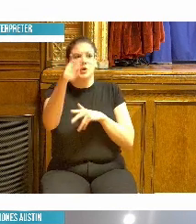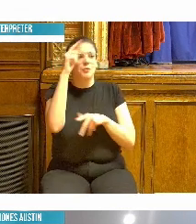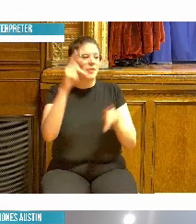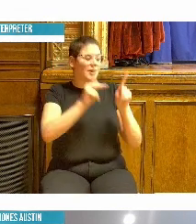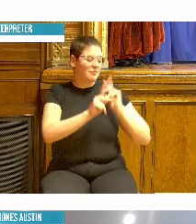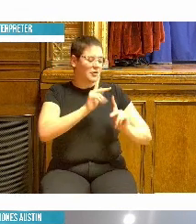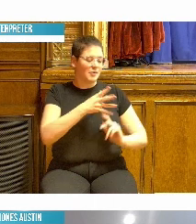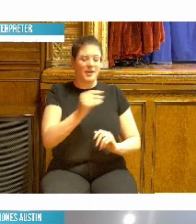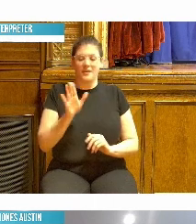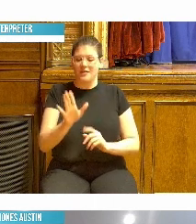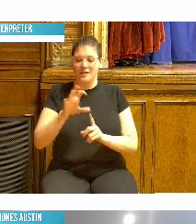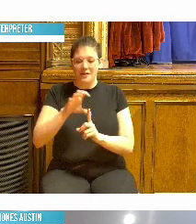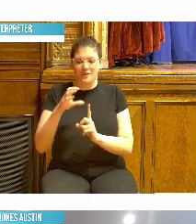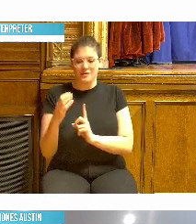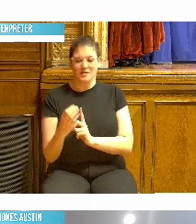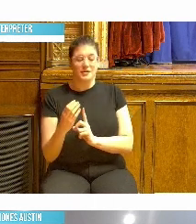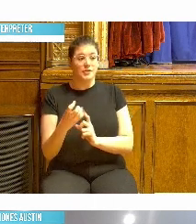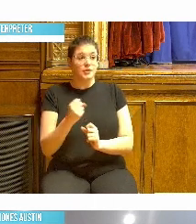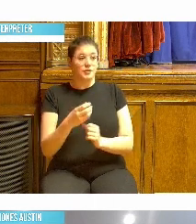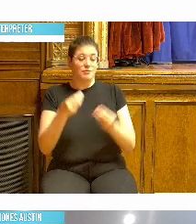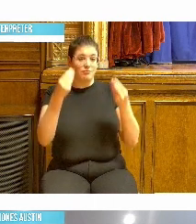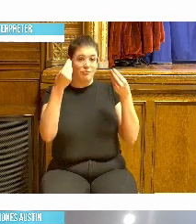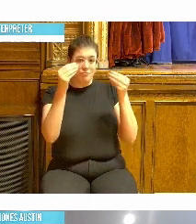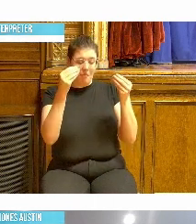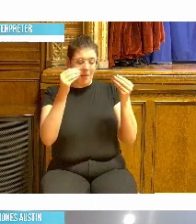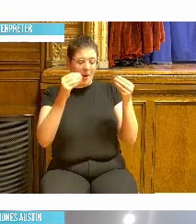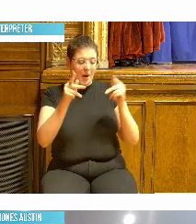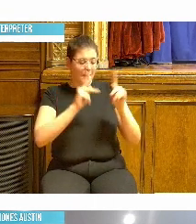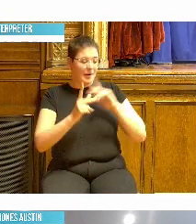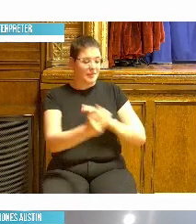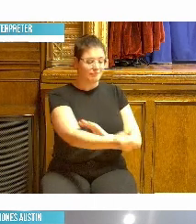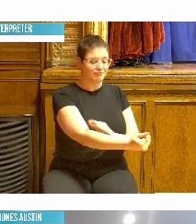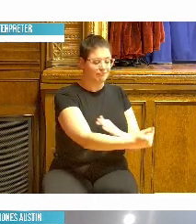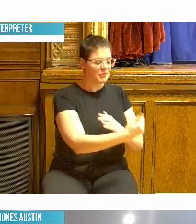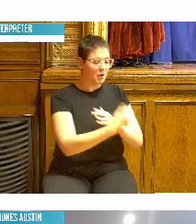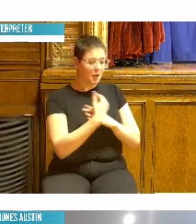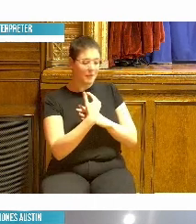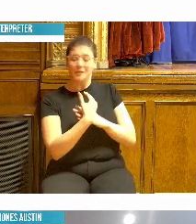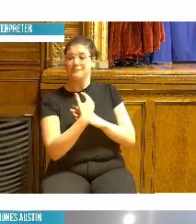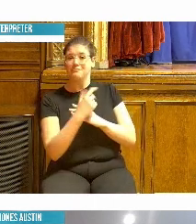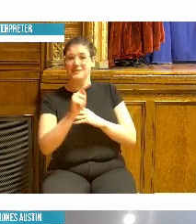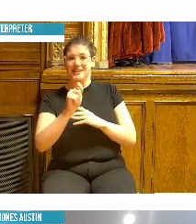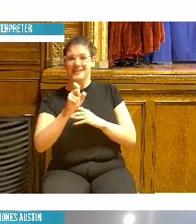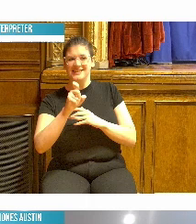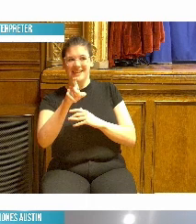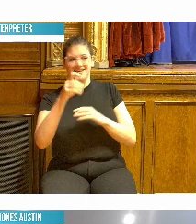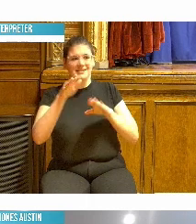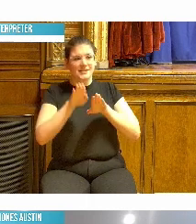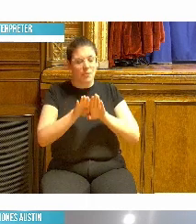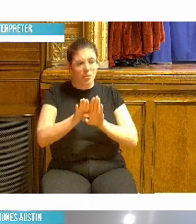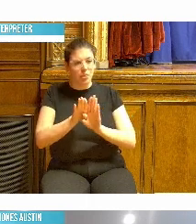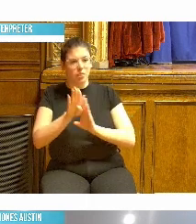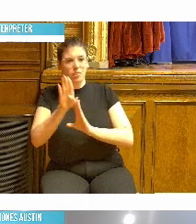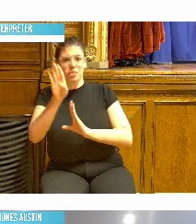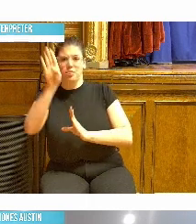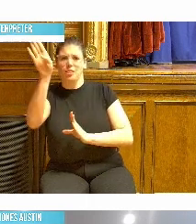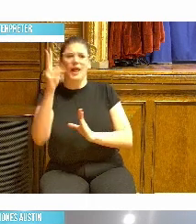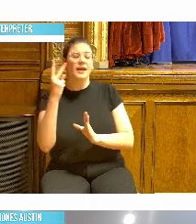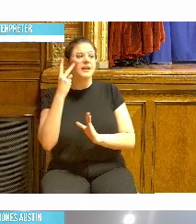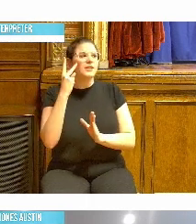in, taxes go up, and story after story around the country continue this tragedy that's taking place